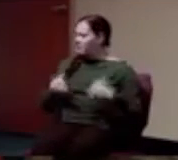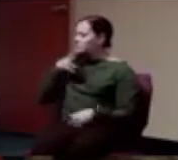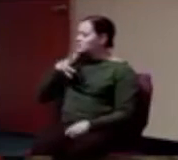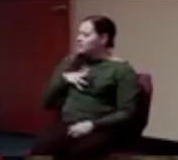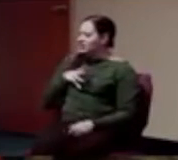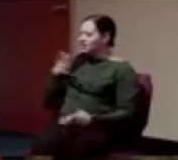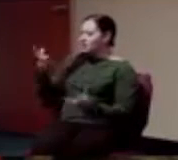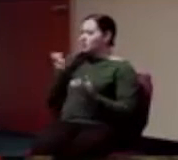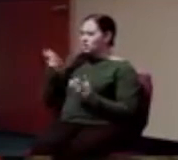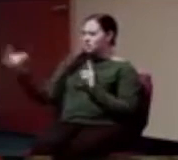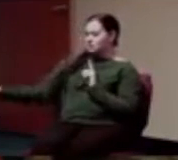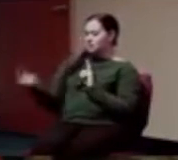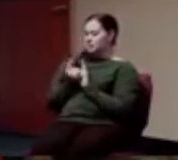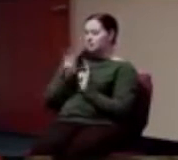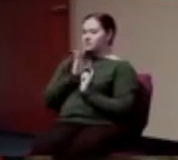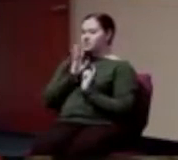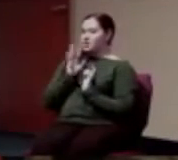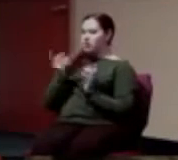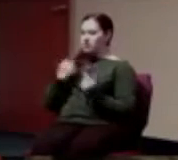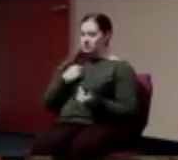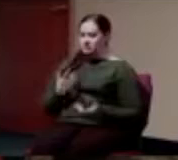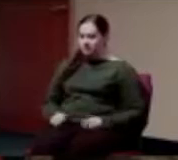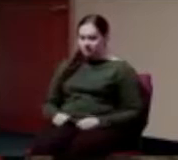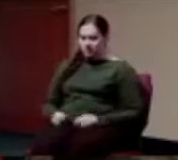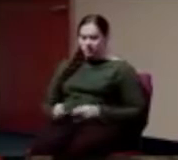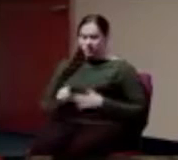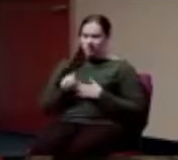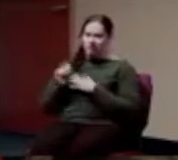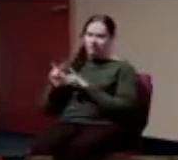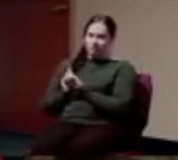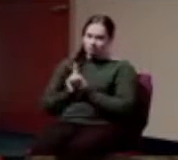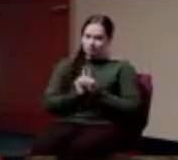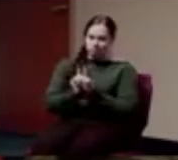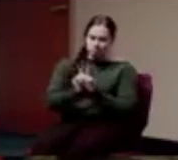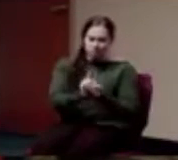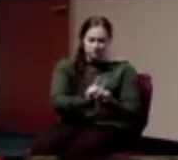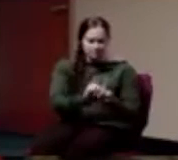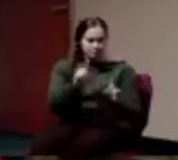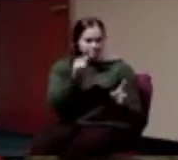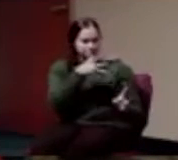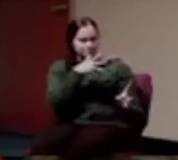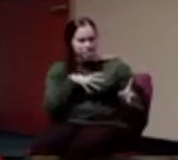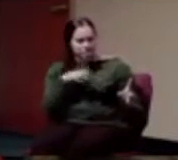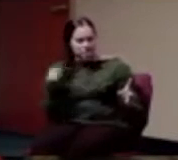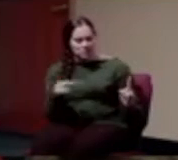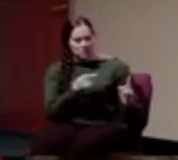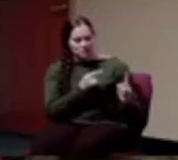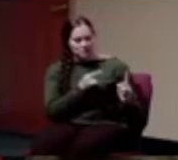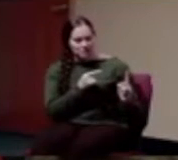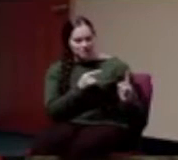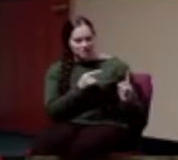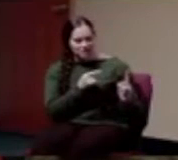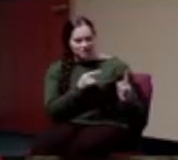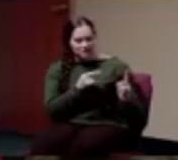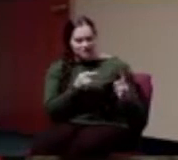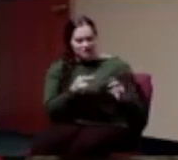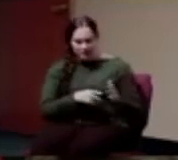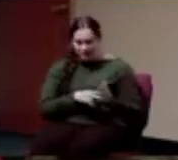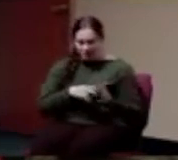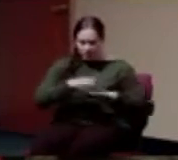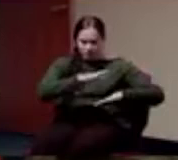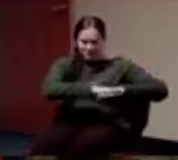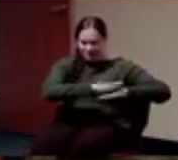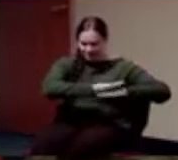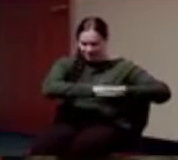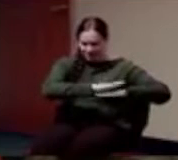like, what lady? So they direct me inside to the woman, and I knelt down by the table next to her,